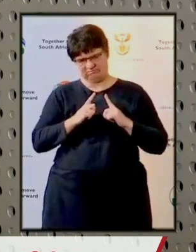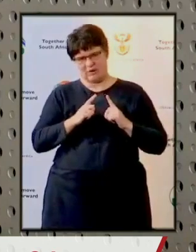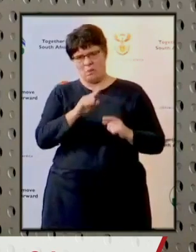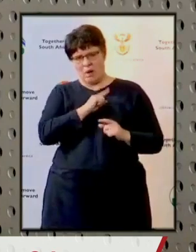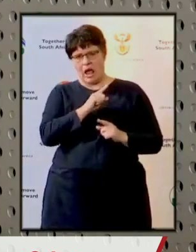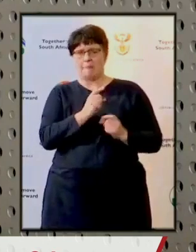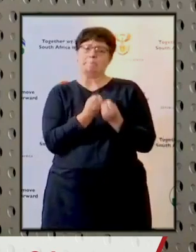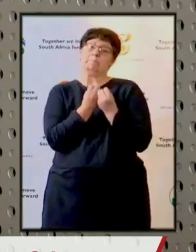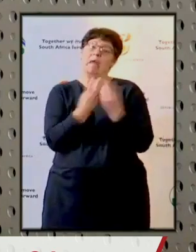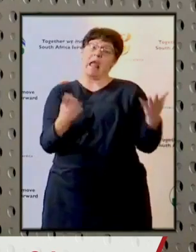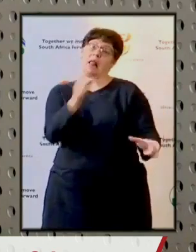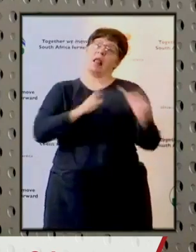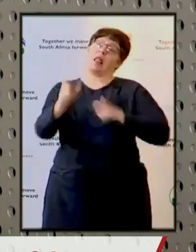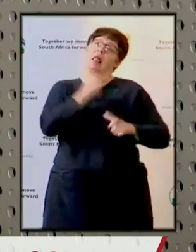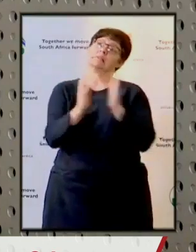popular requests.